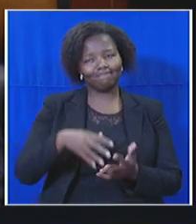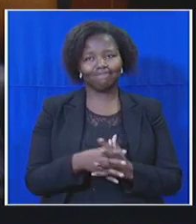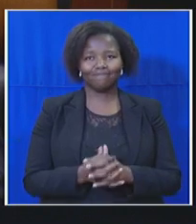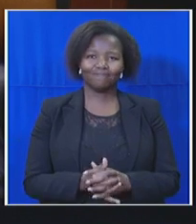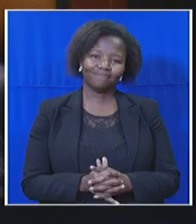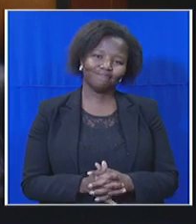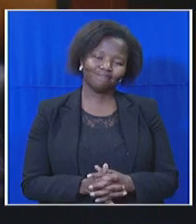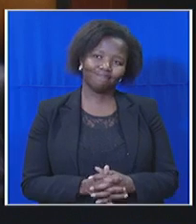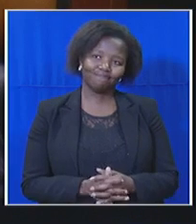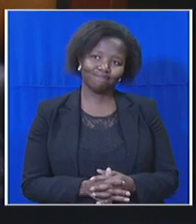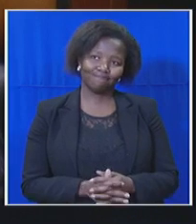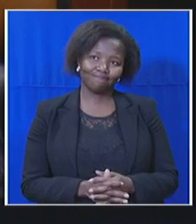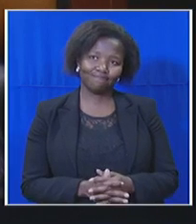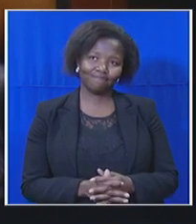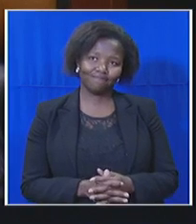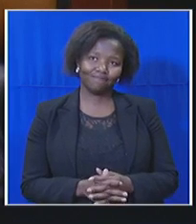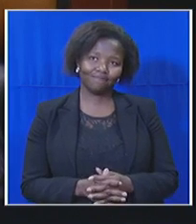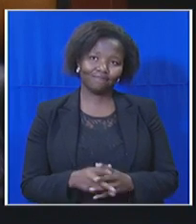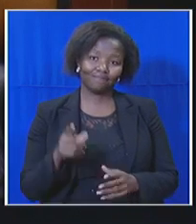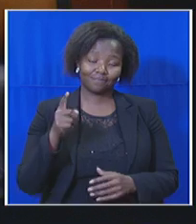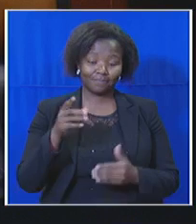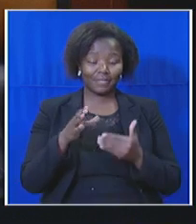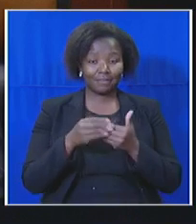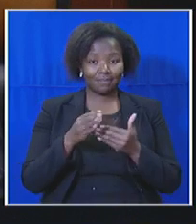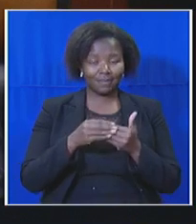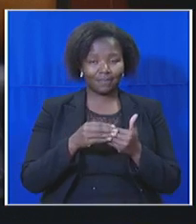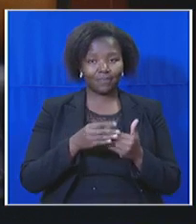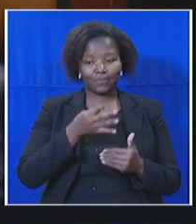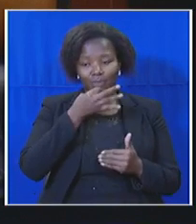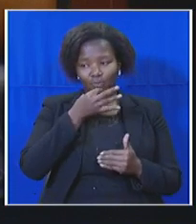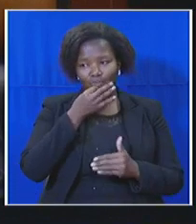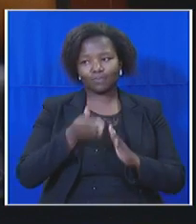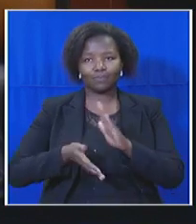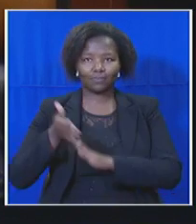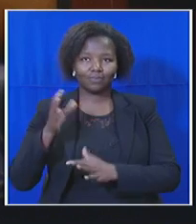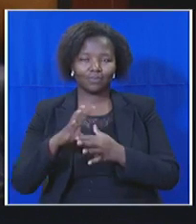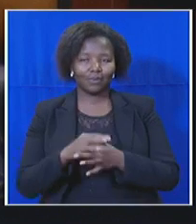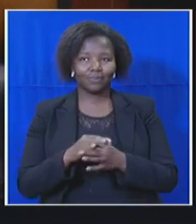Honorable members, your time is coming to go home very soon. Don't be in a hurry.